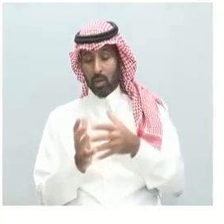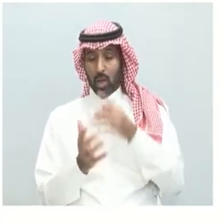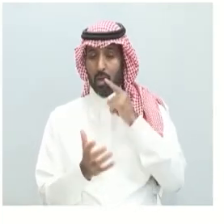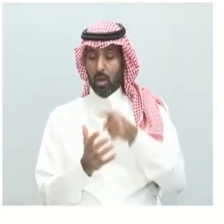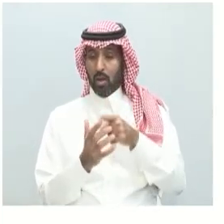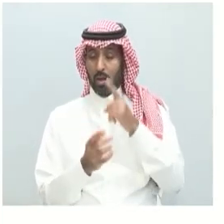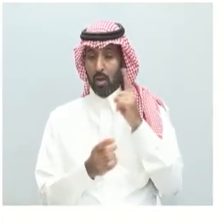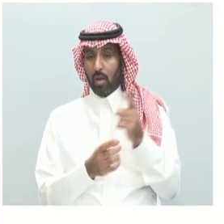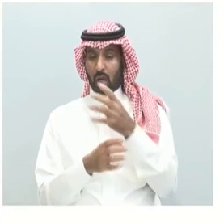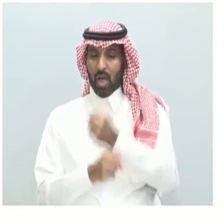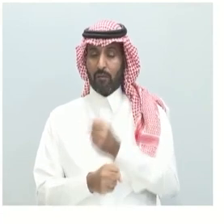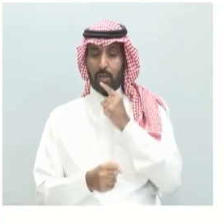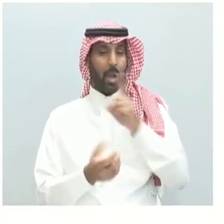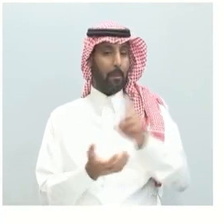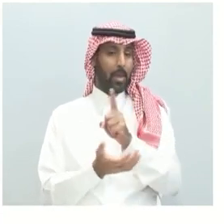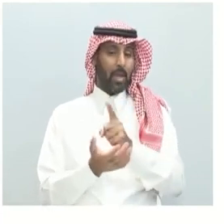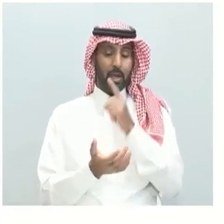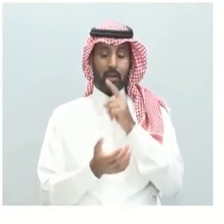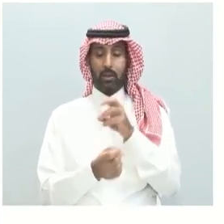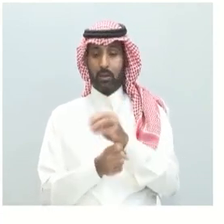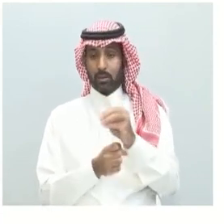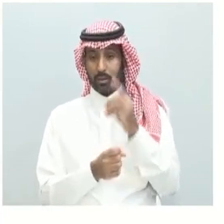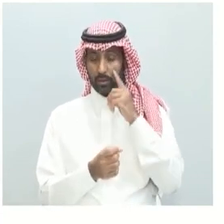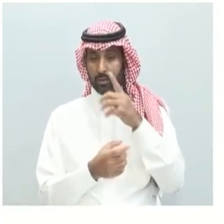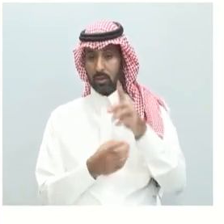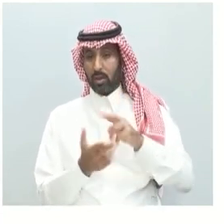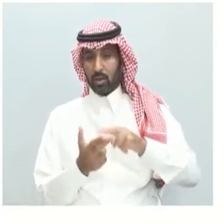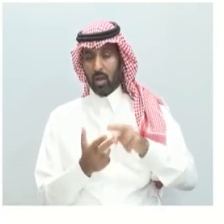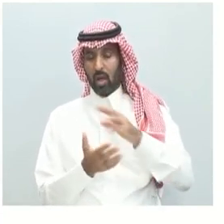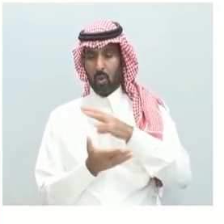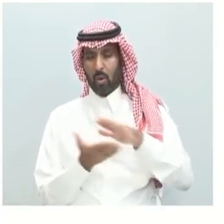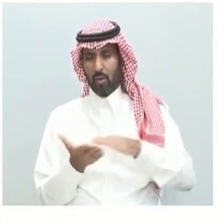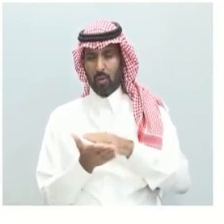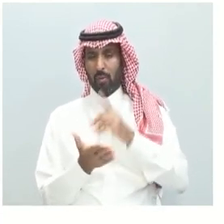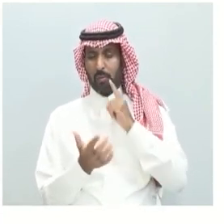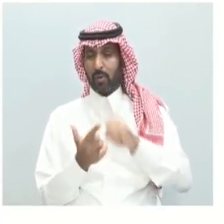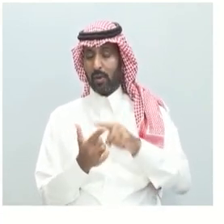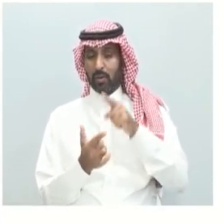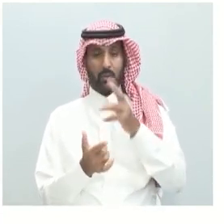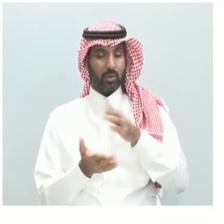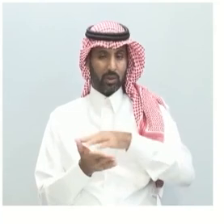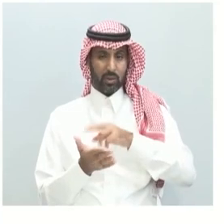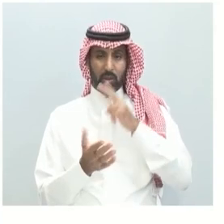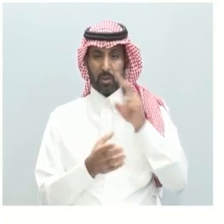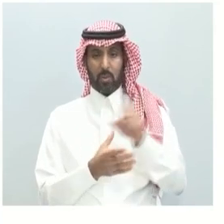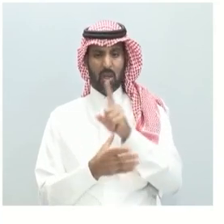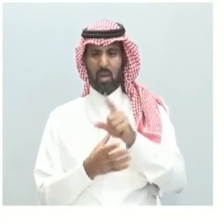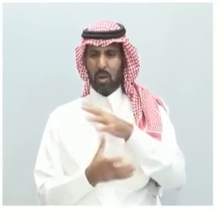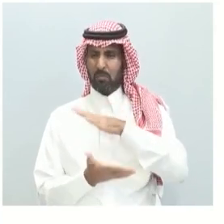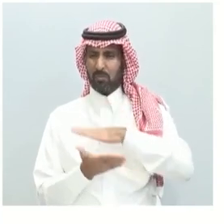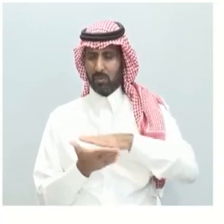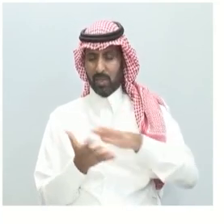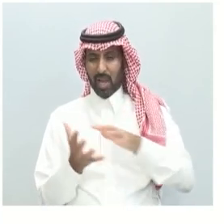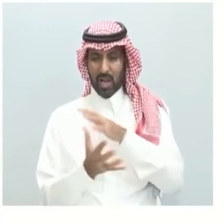issues. Write sentences about some of the environmental problems the world is facing. Use the present simple and the present